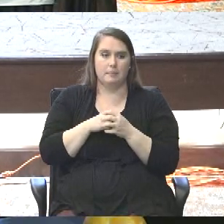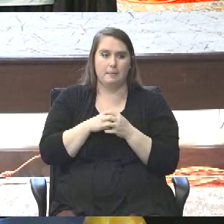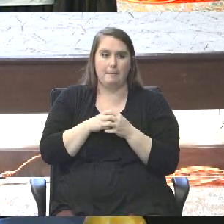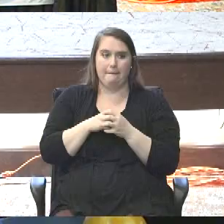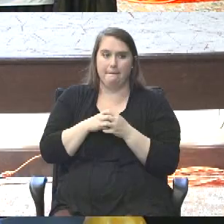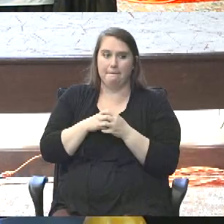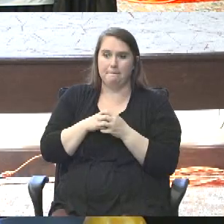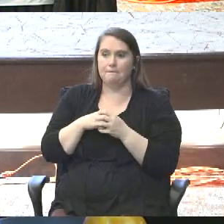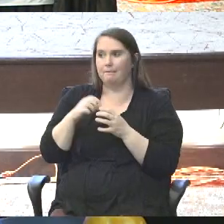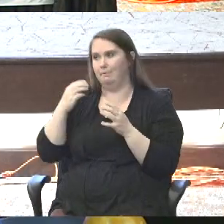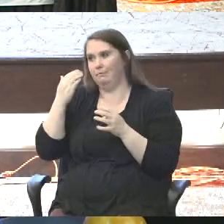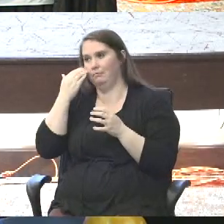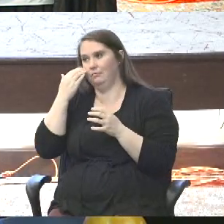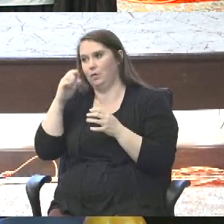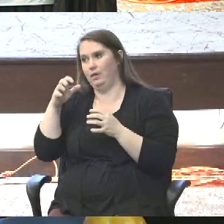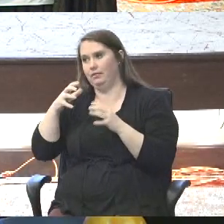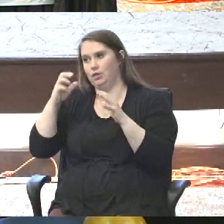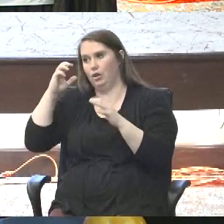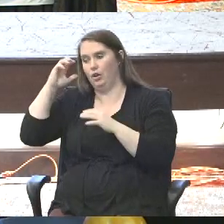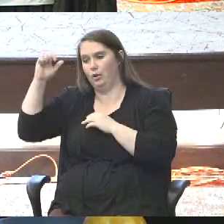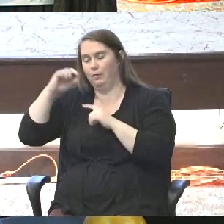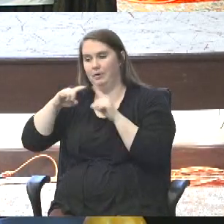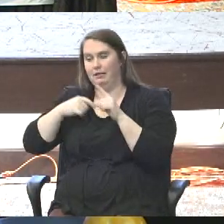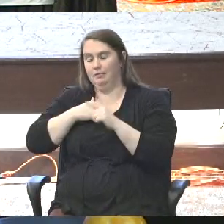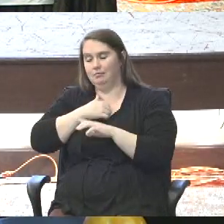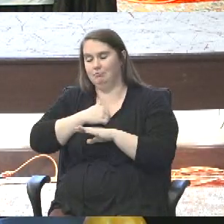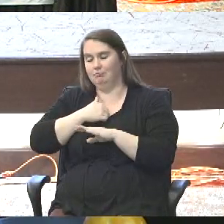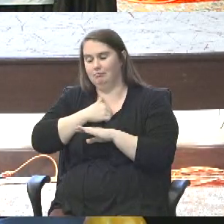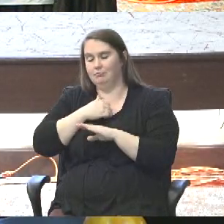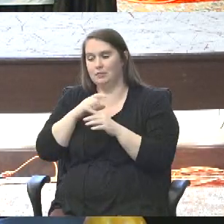to go, and I apologize, just important stuff, of course.